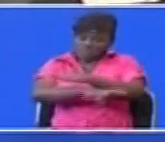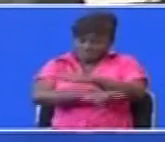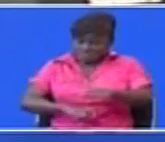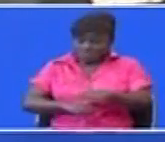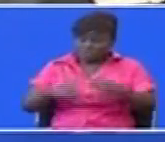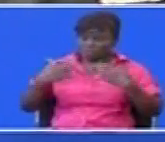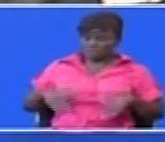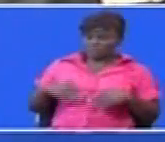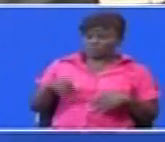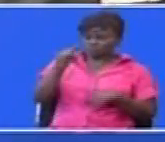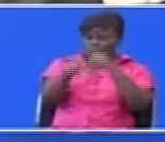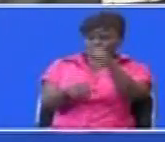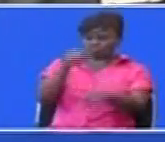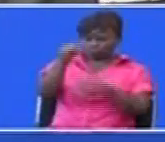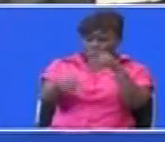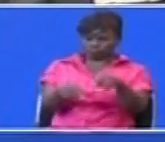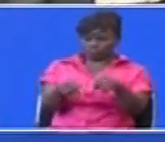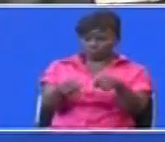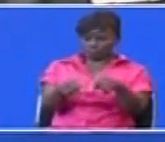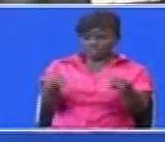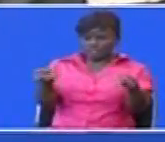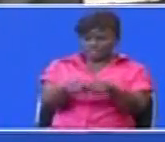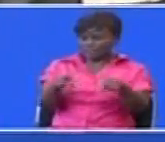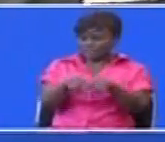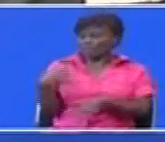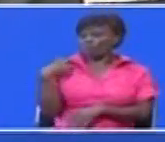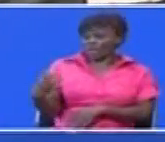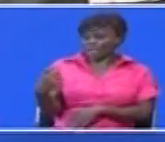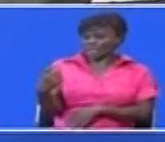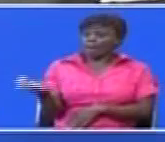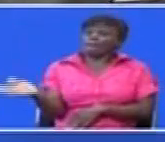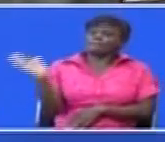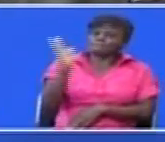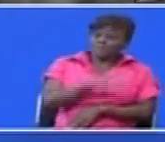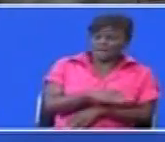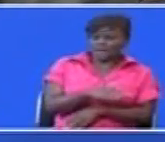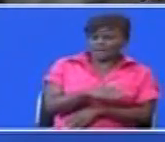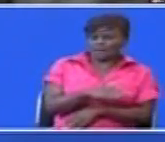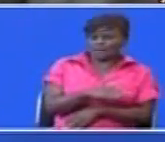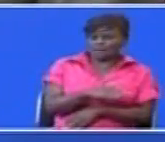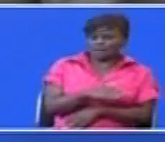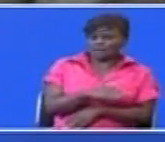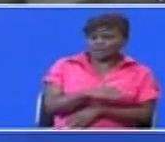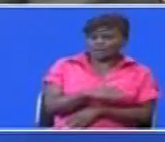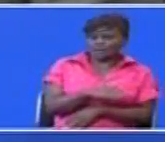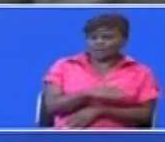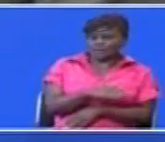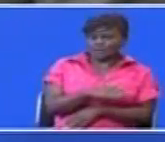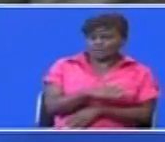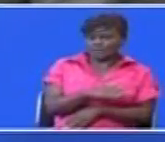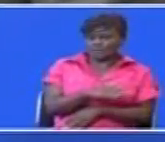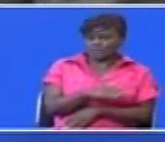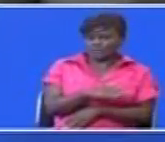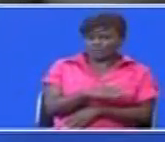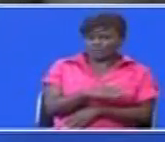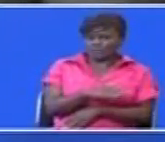money prosecuted and their ill-gotten gains frozen and reclaimed,